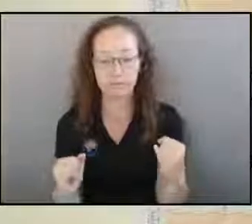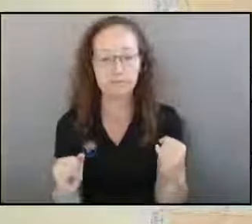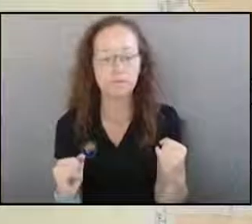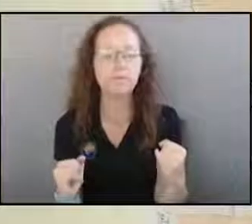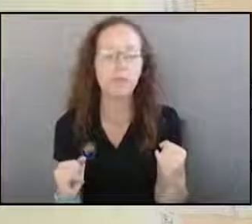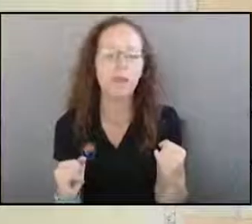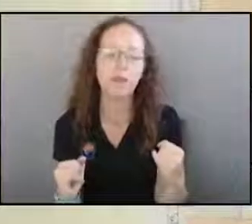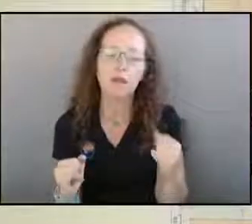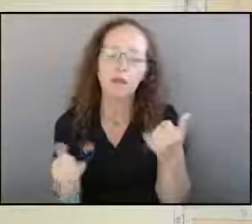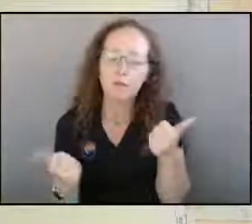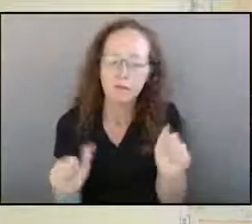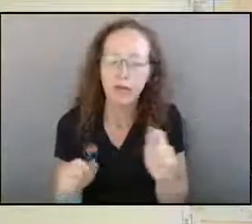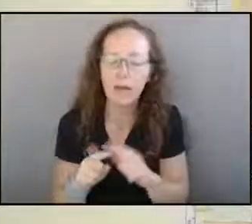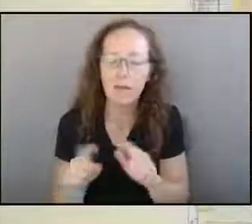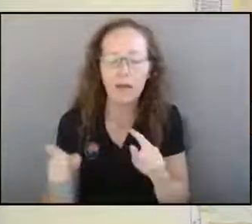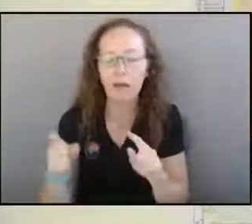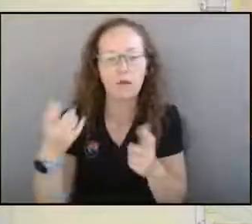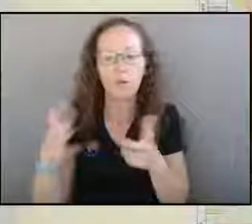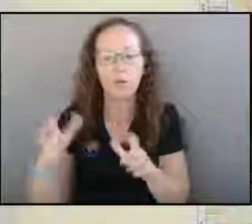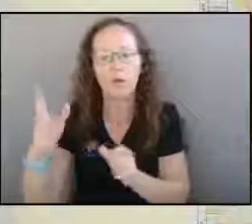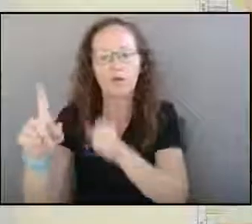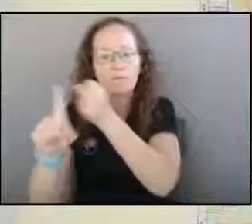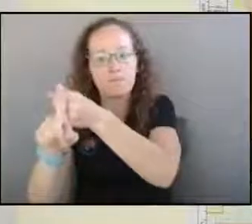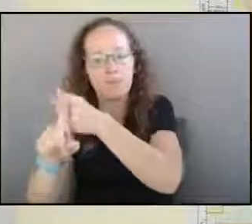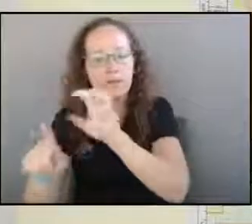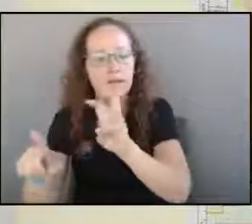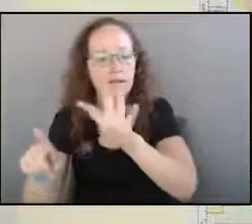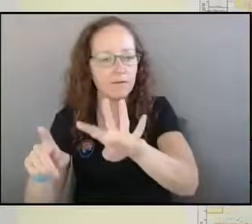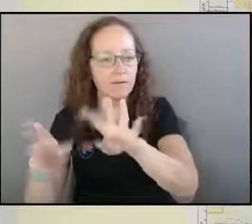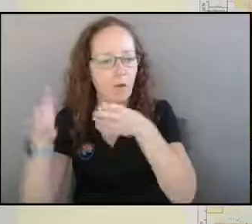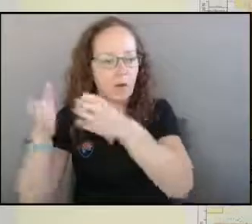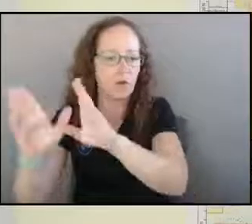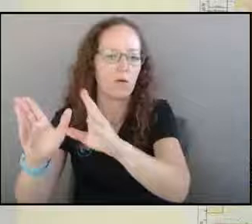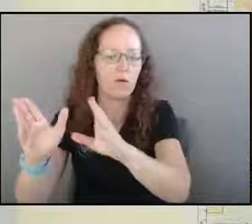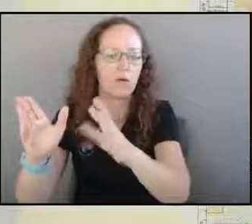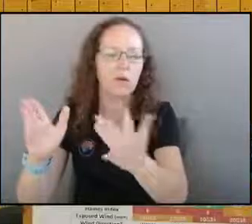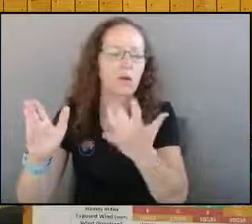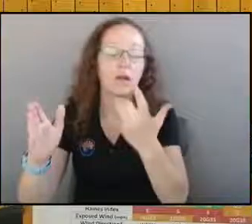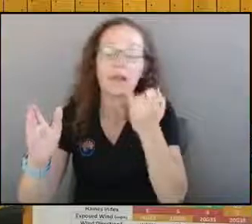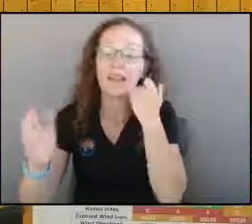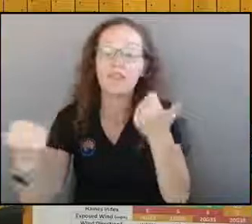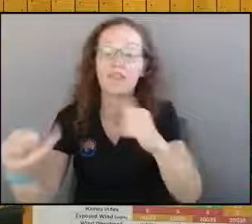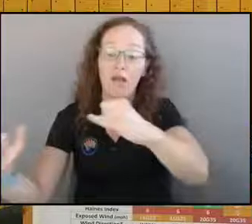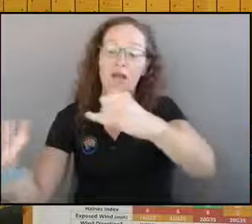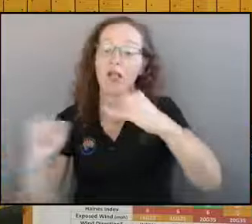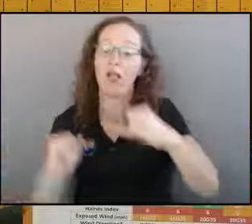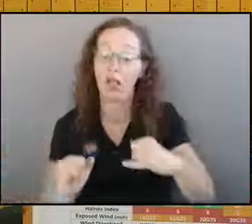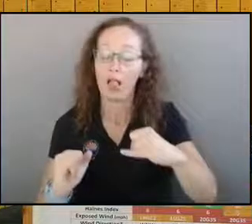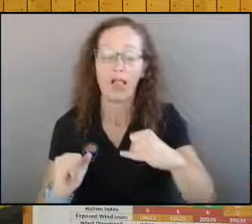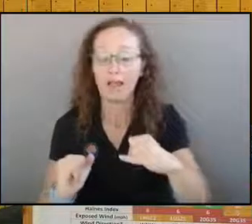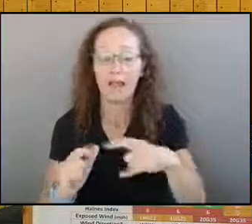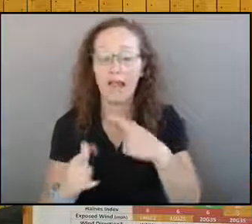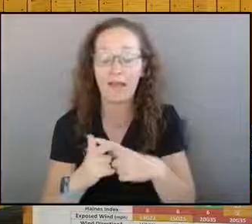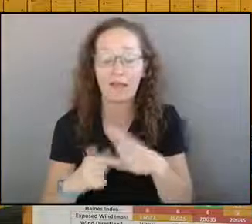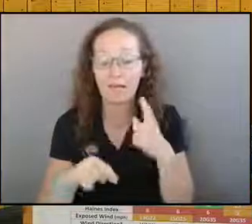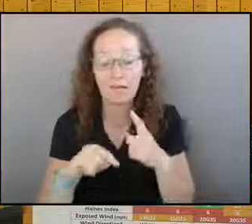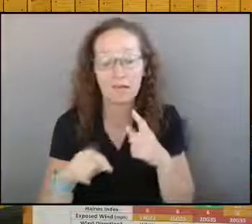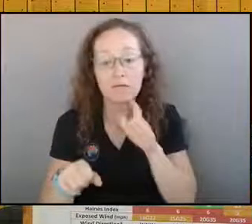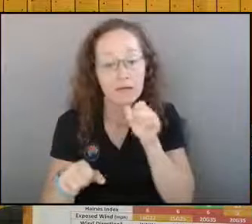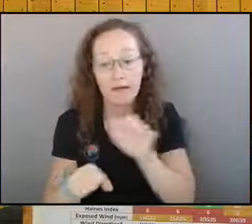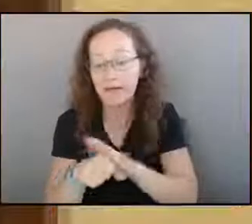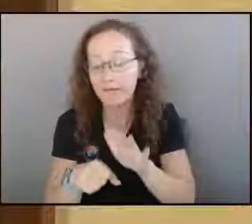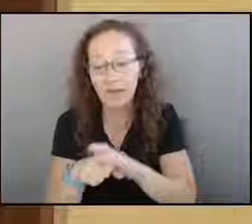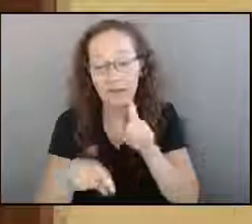corridor by attempting to do something that's in so close that we don't have a chance to be successful. End of report. Thank